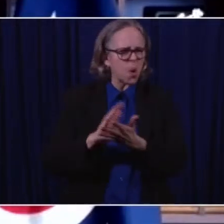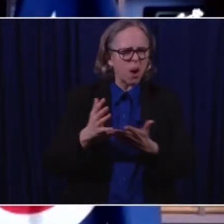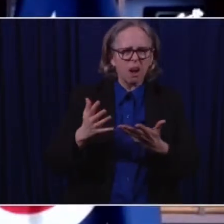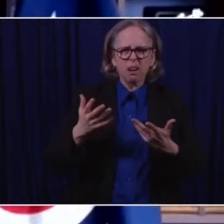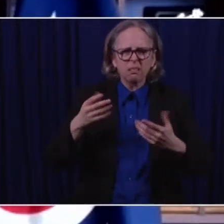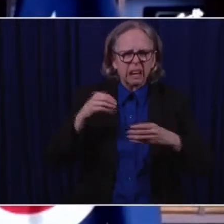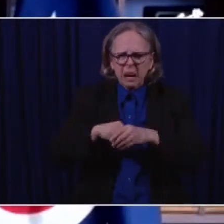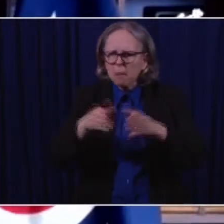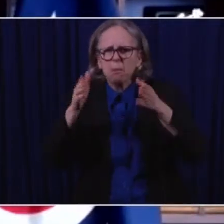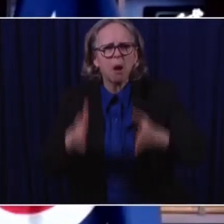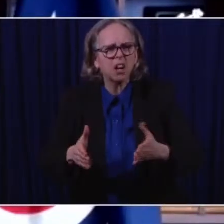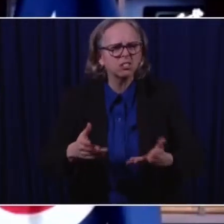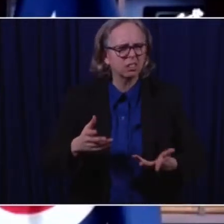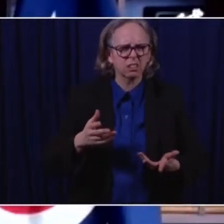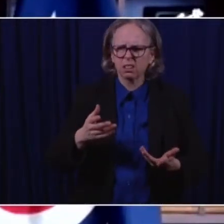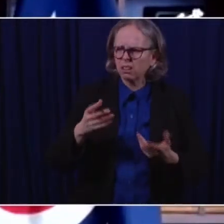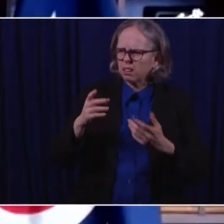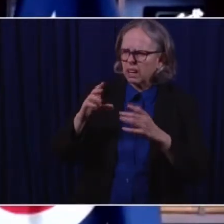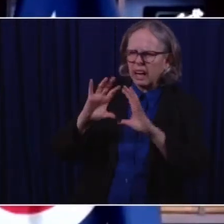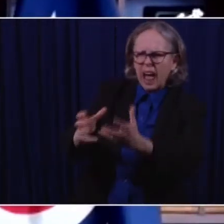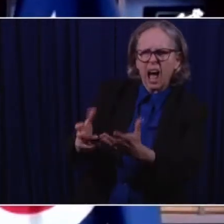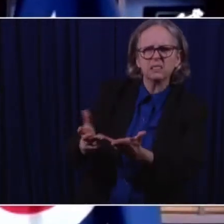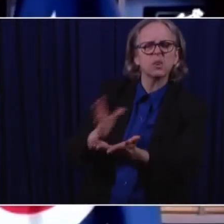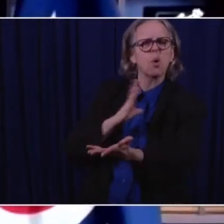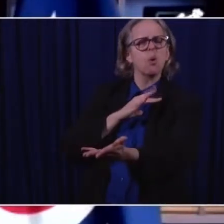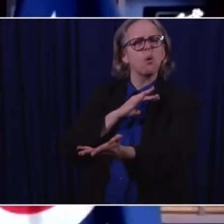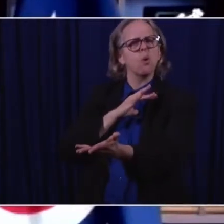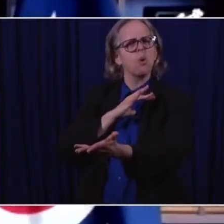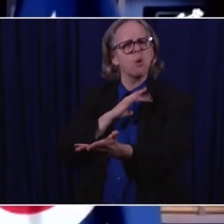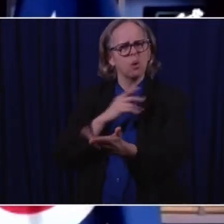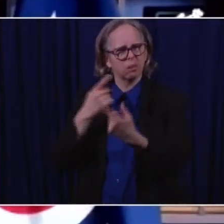you. We need you back open to serve them.